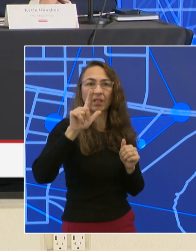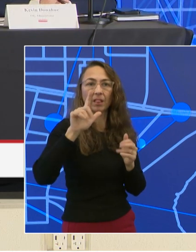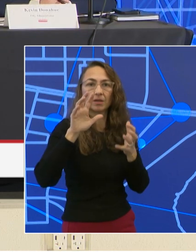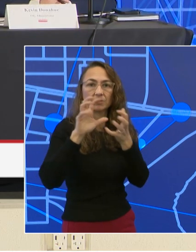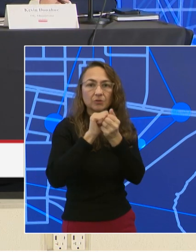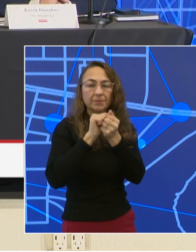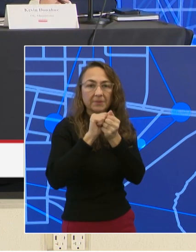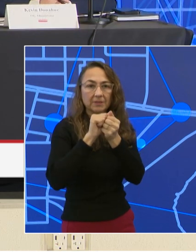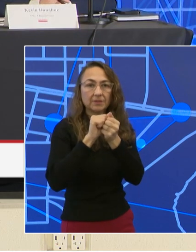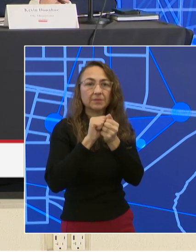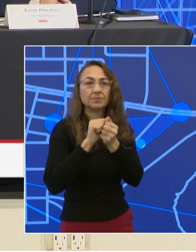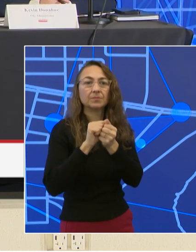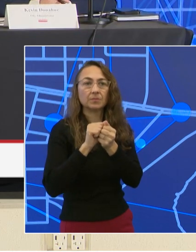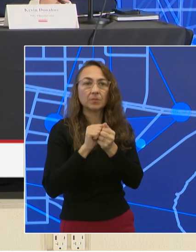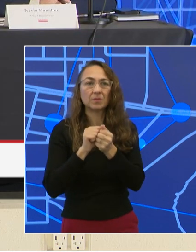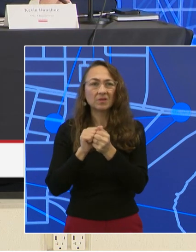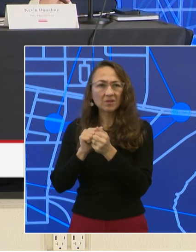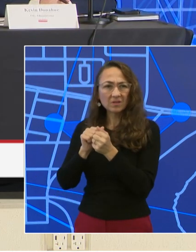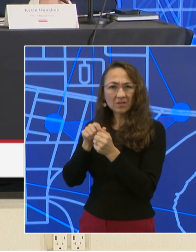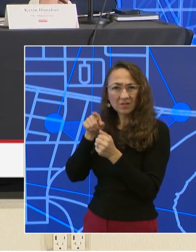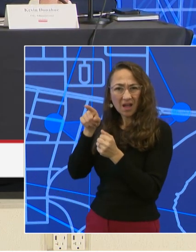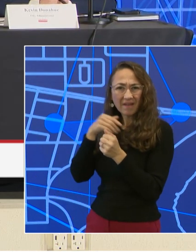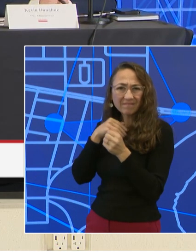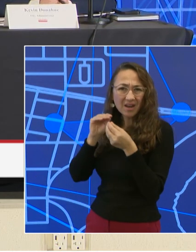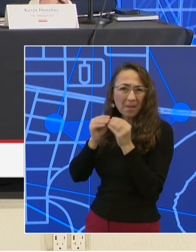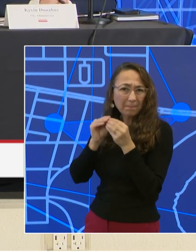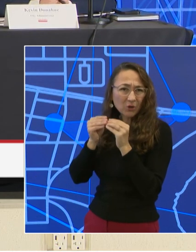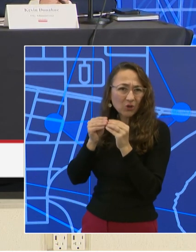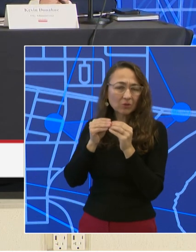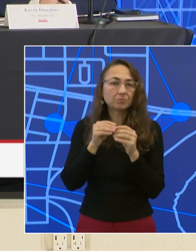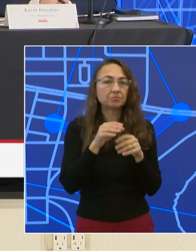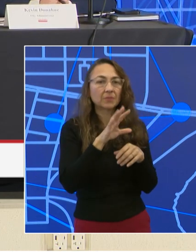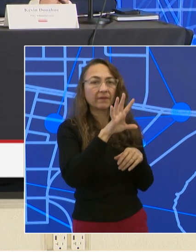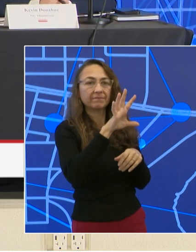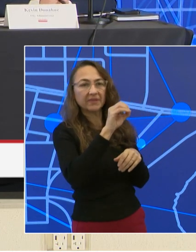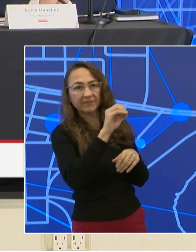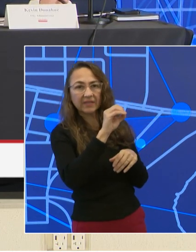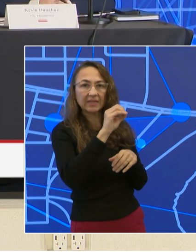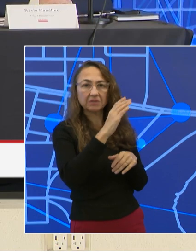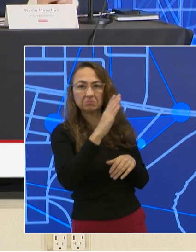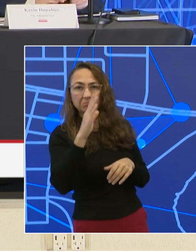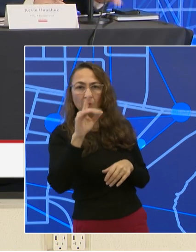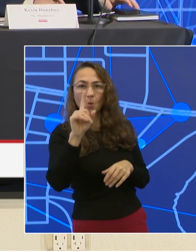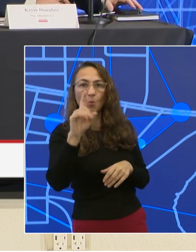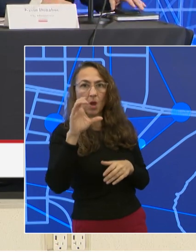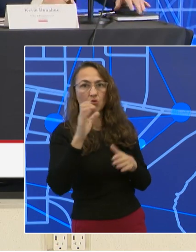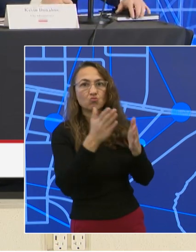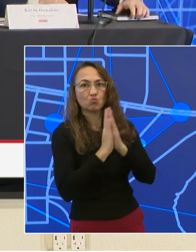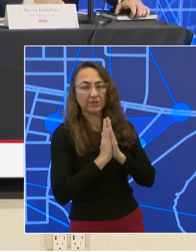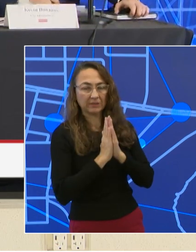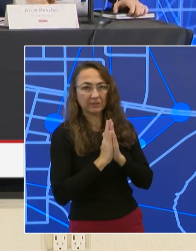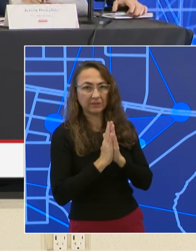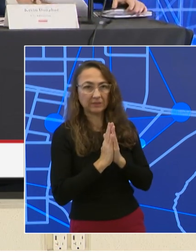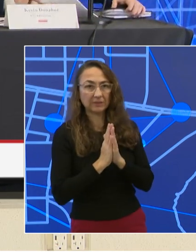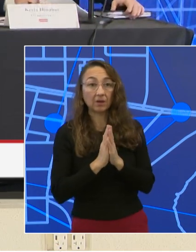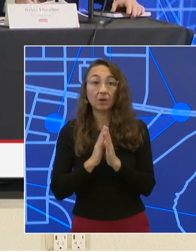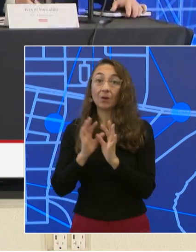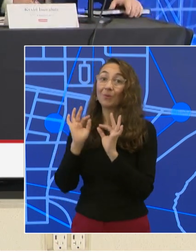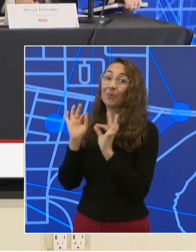100. Thank you. Thanks, everybody. Okay, thank you. Thank you.